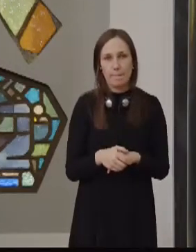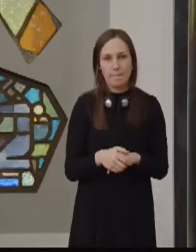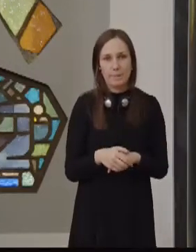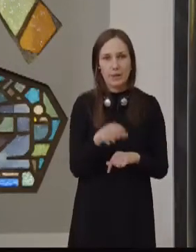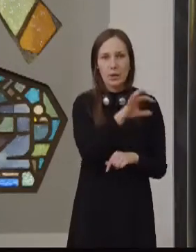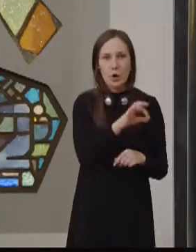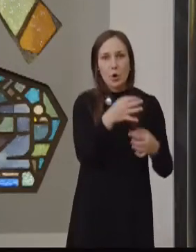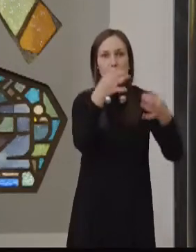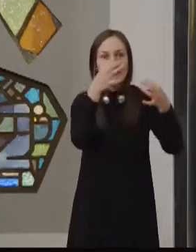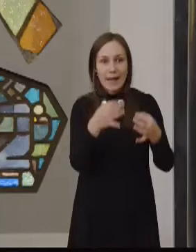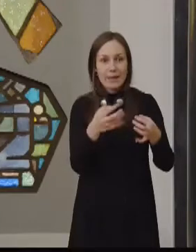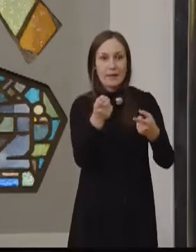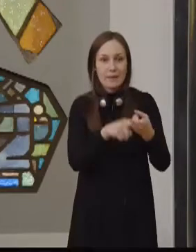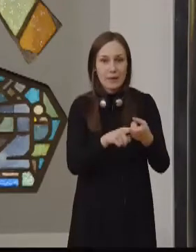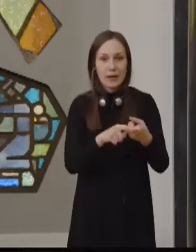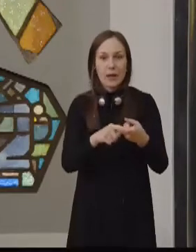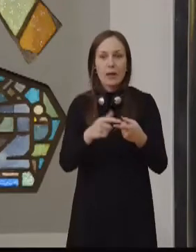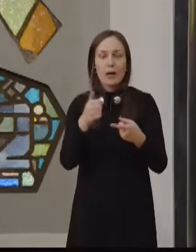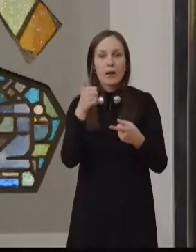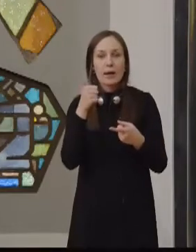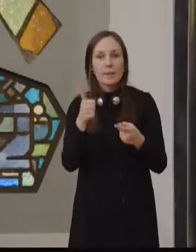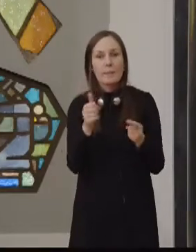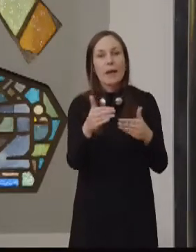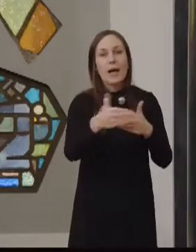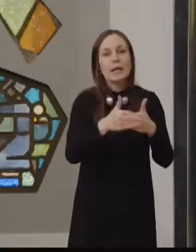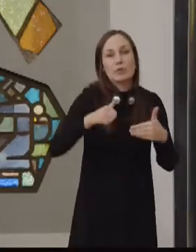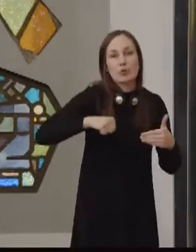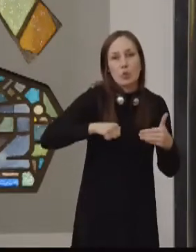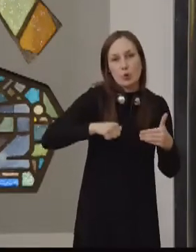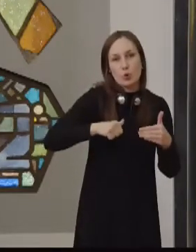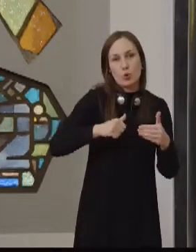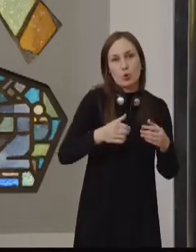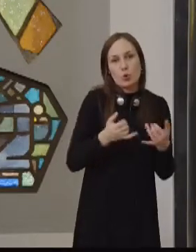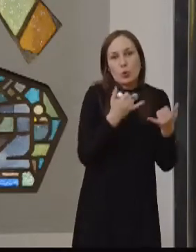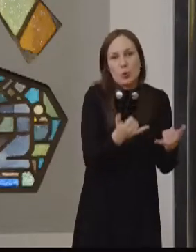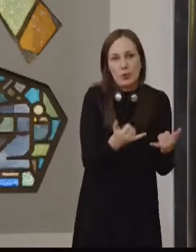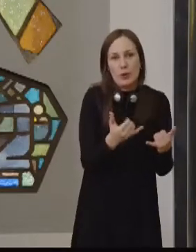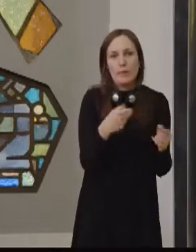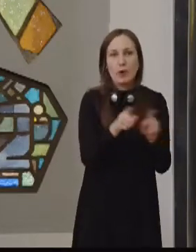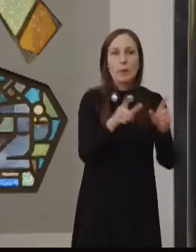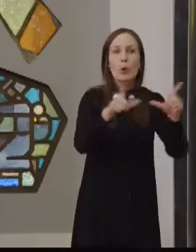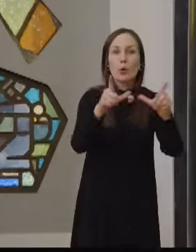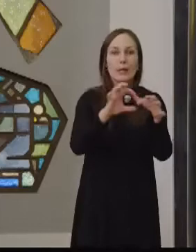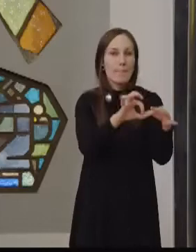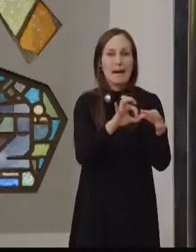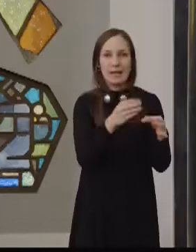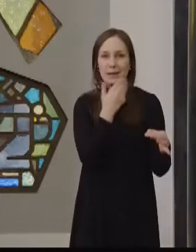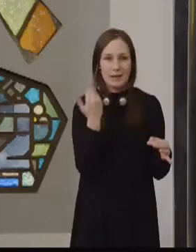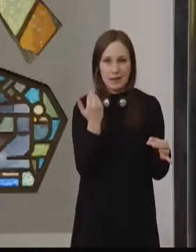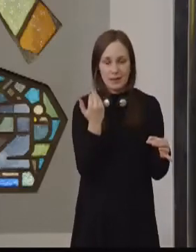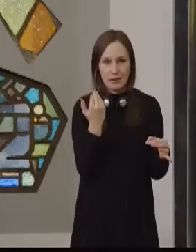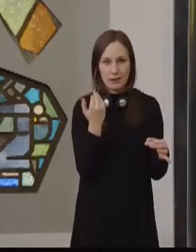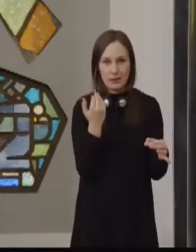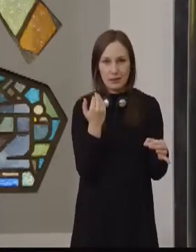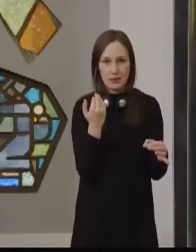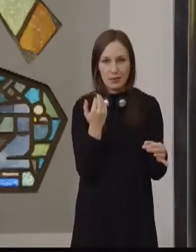married. And I'm not talking only about people of same sex. I'm talking about about all people in general, because these